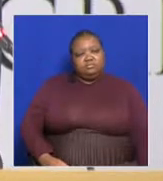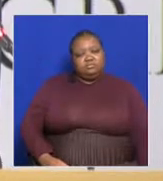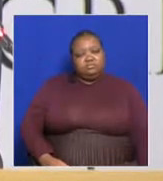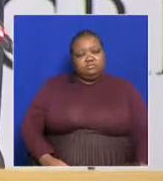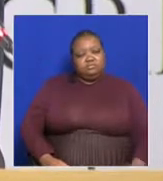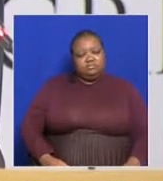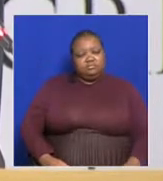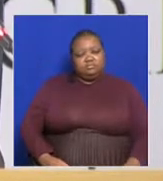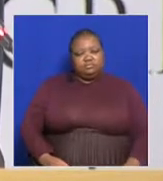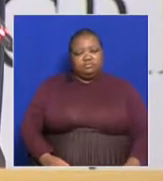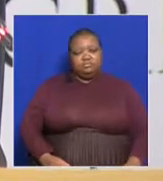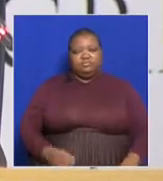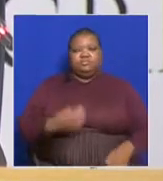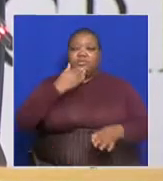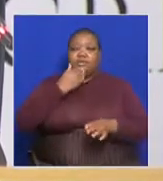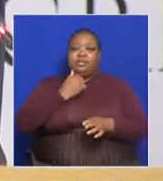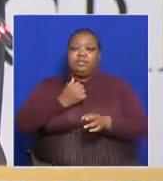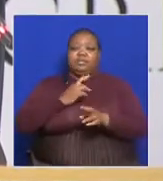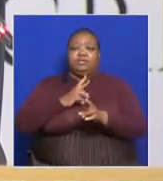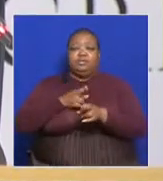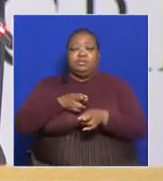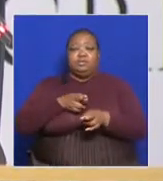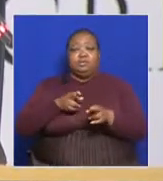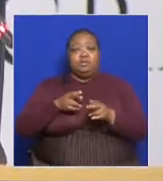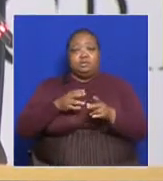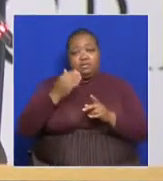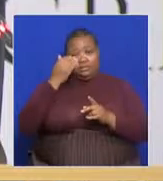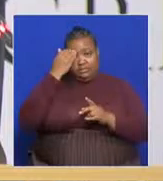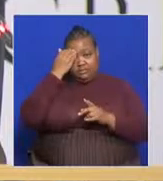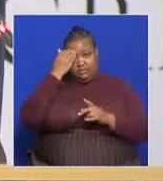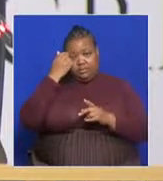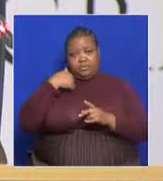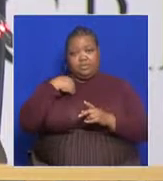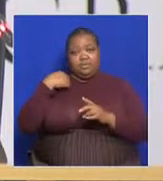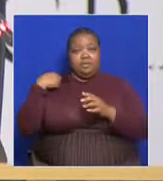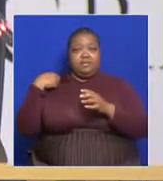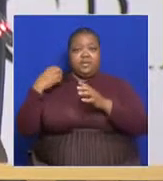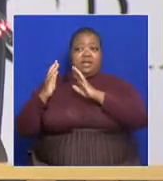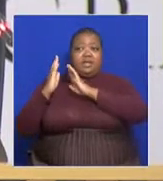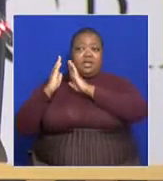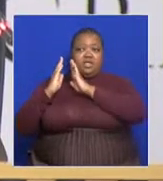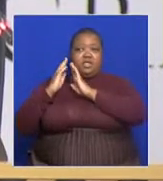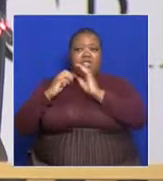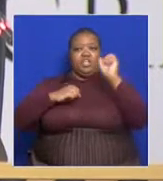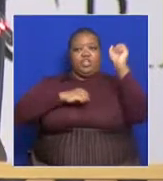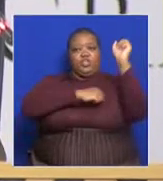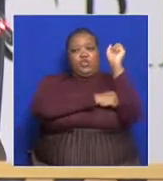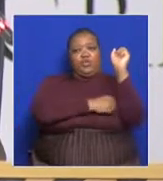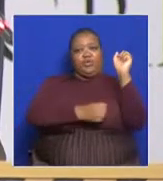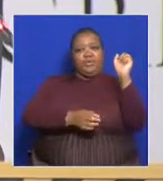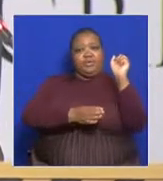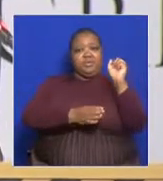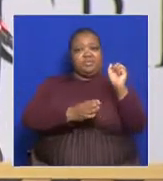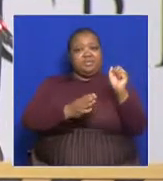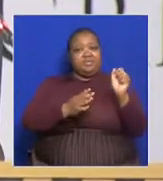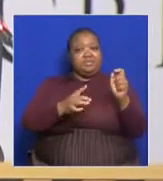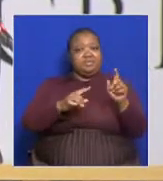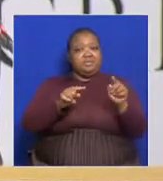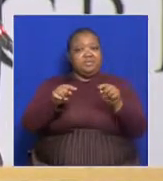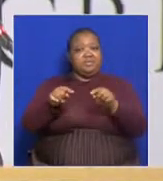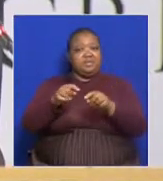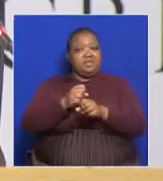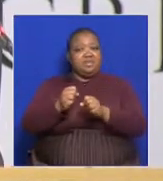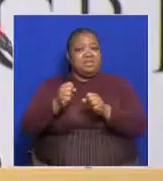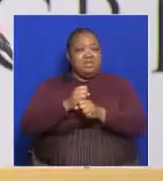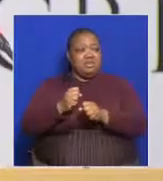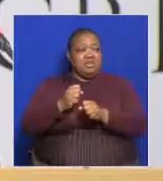know, Commissioner, if I had a history of being office-bound and I'm somebody that never goes out, somebody that never carries cases,